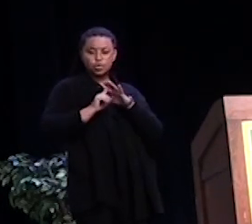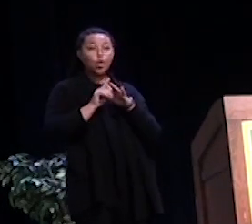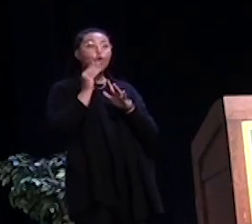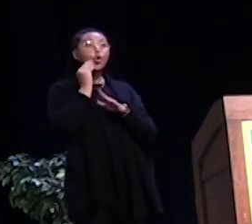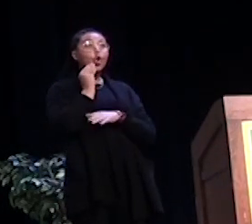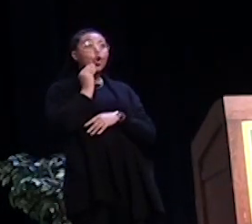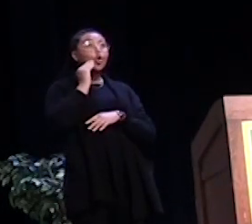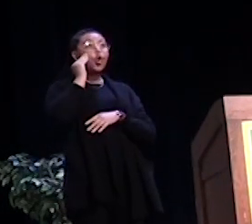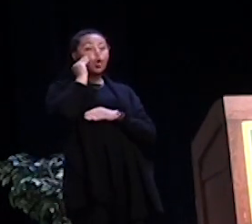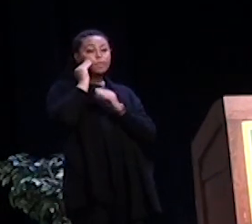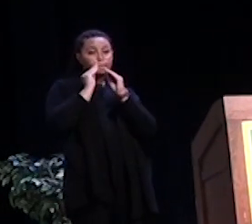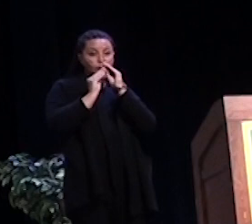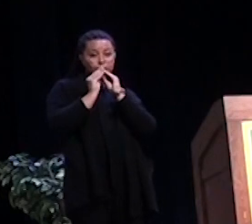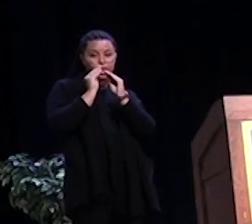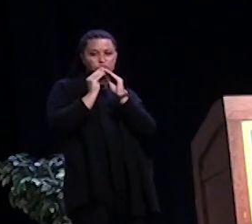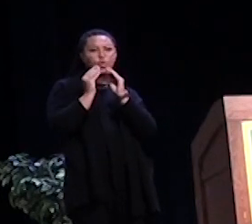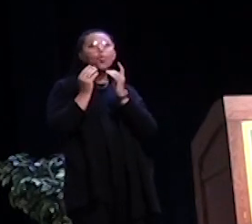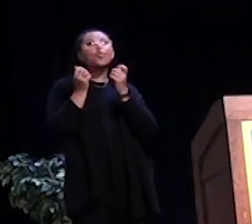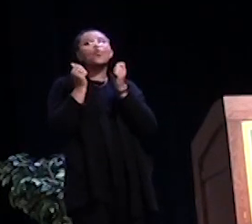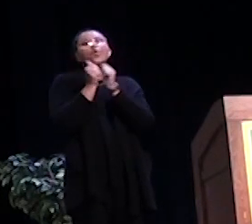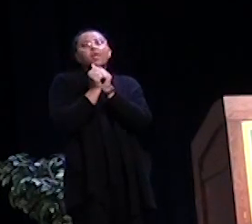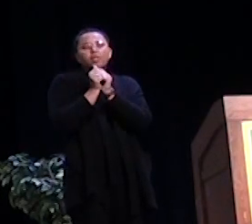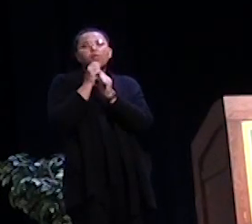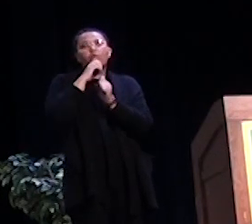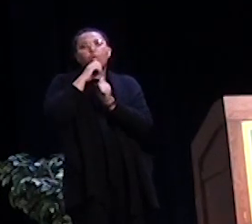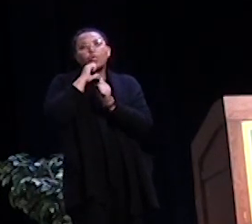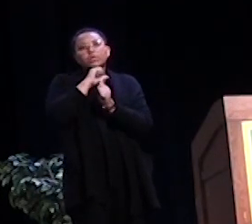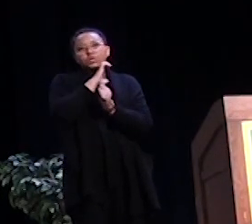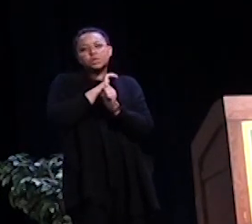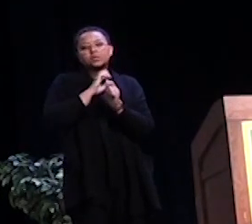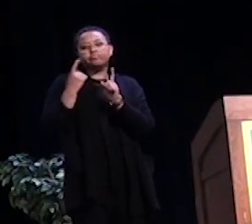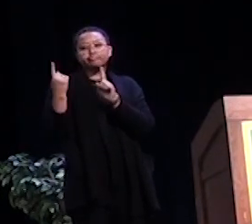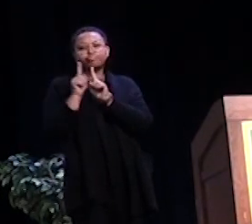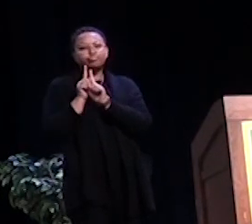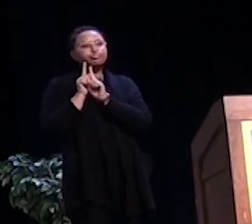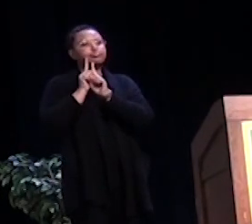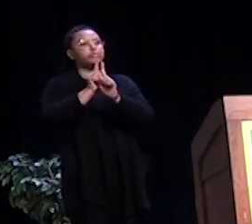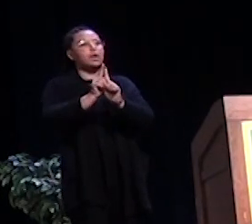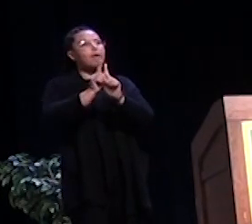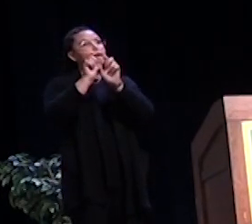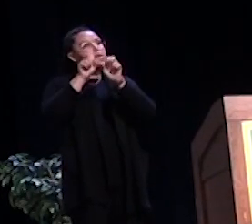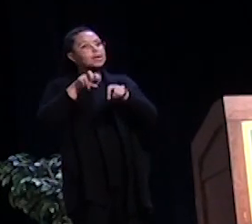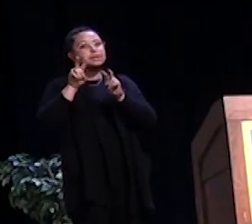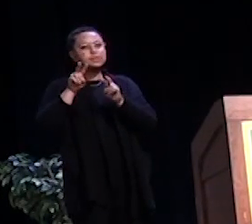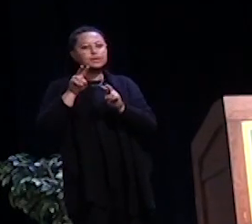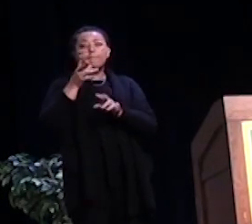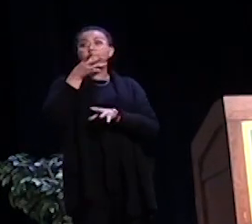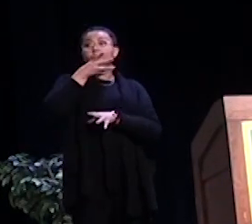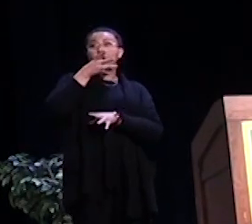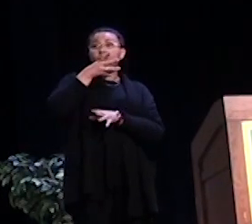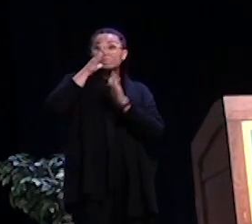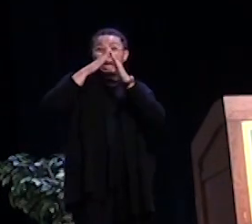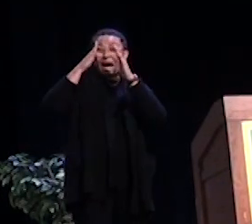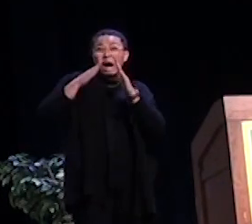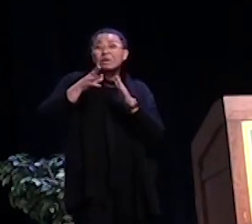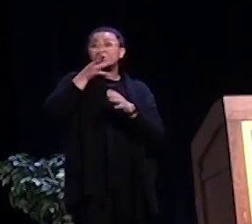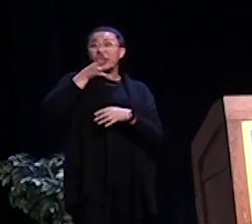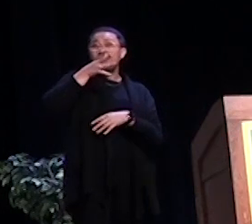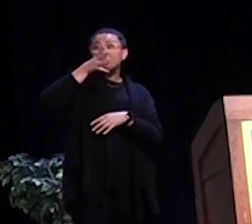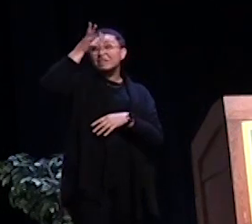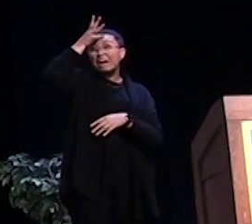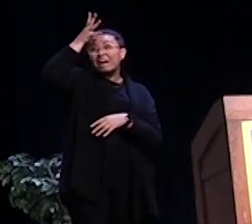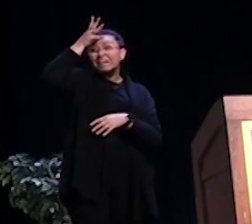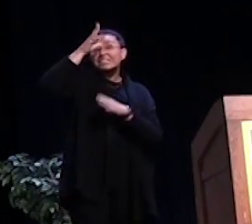maintenance class with the homeowner. So they can see also what needs to be done to mom's house or mom and dad's